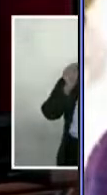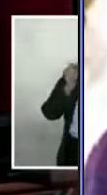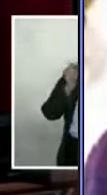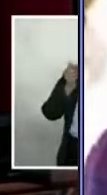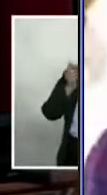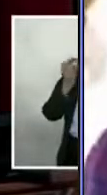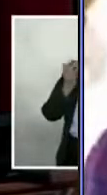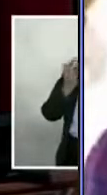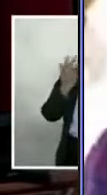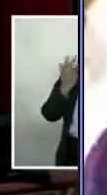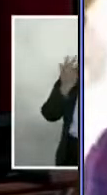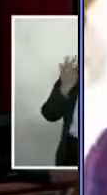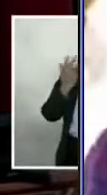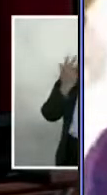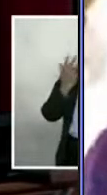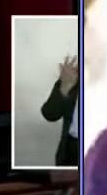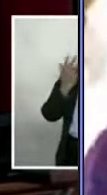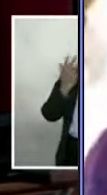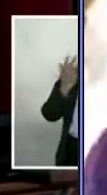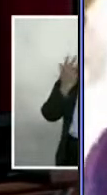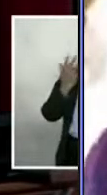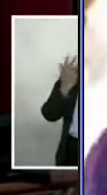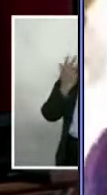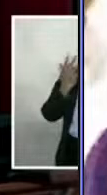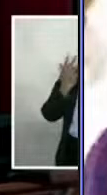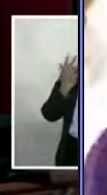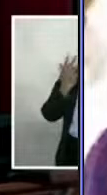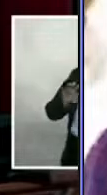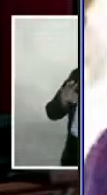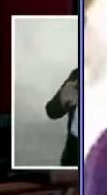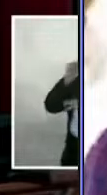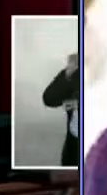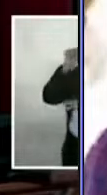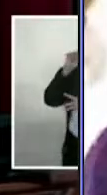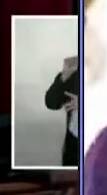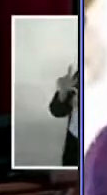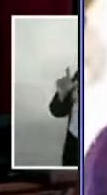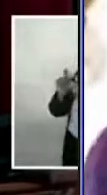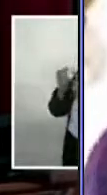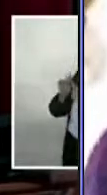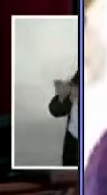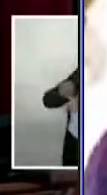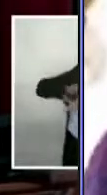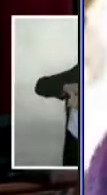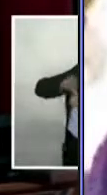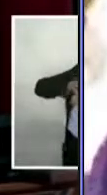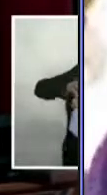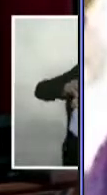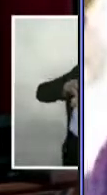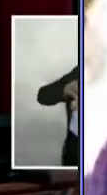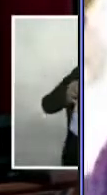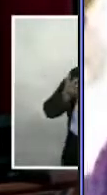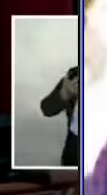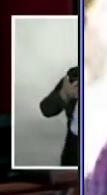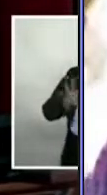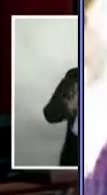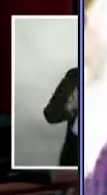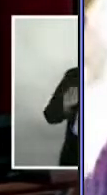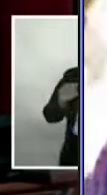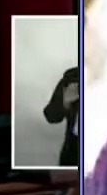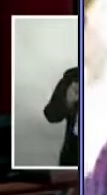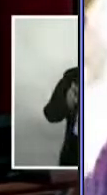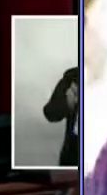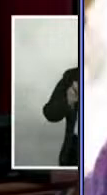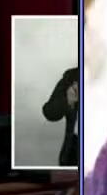bottleneck needs to be pursued by portfolio committees. As the Scopa chair, Honorable M. Govender, has stated in the report, the minority front